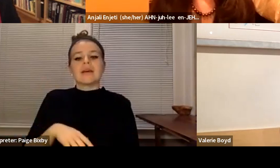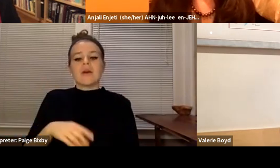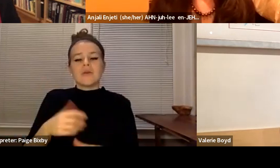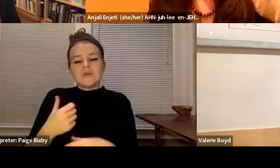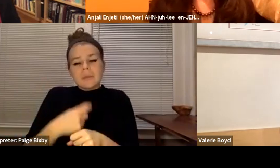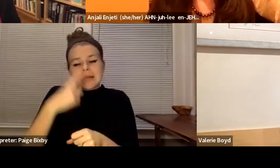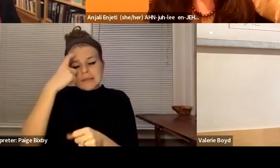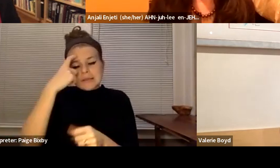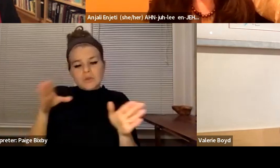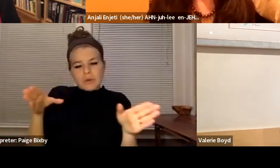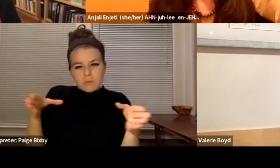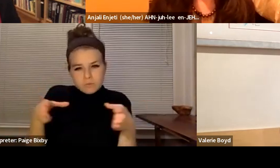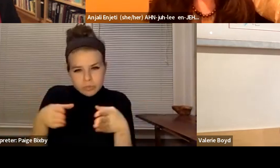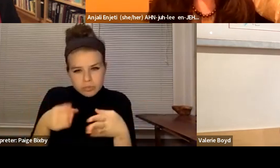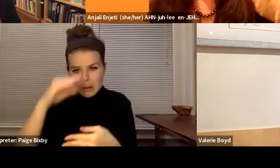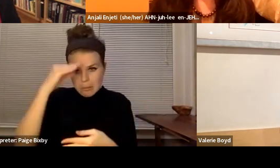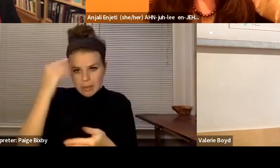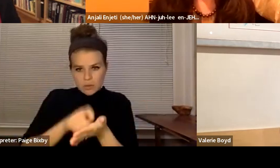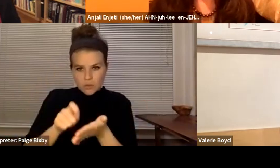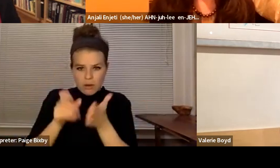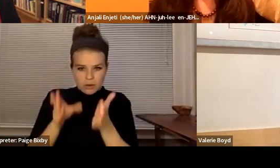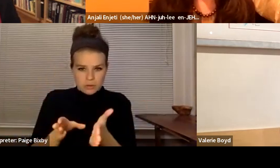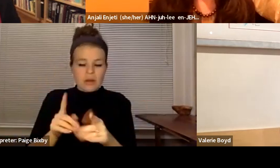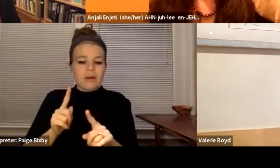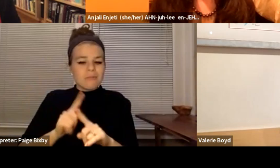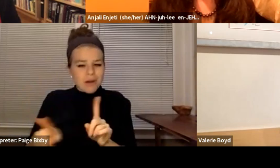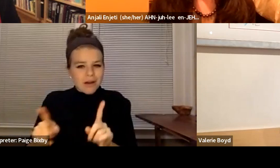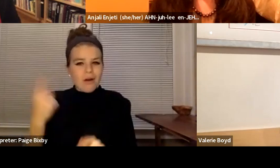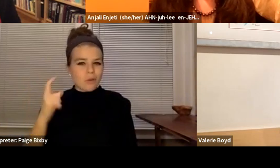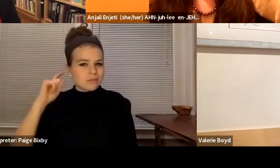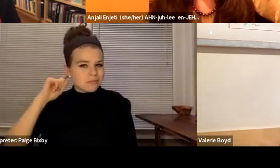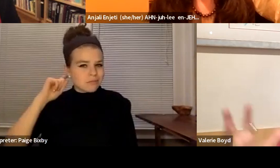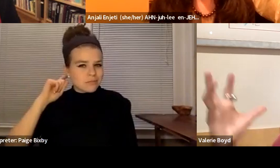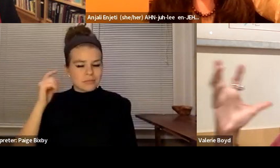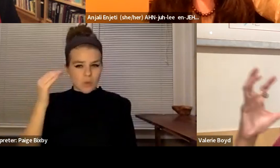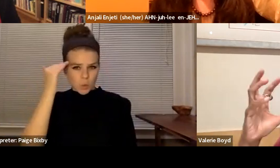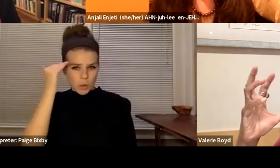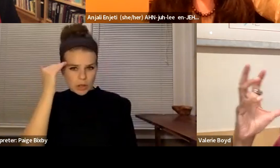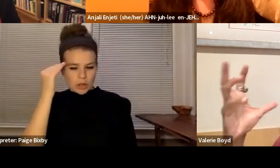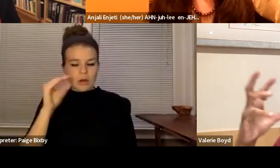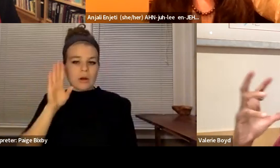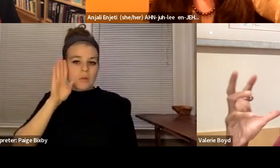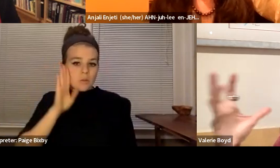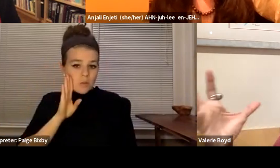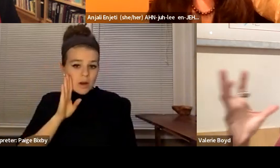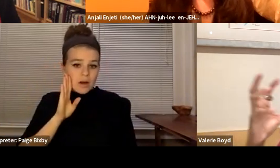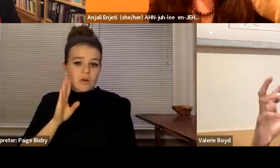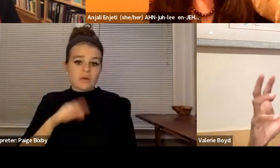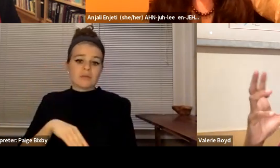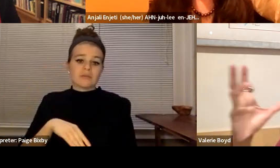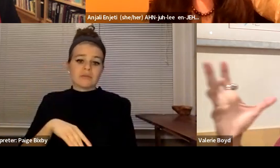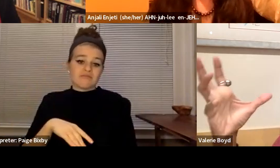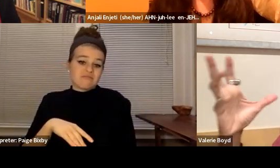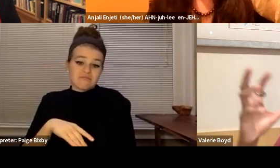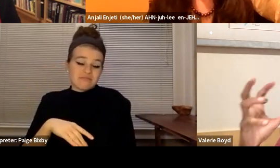way, but it always made me conscious of the Brown gaze, the Brown reader,